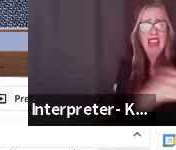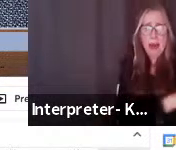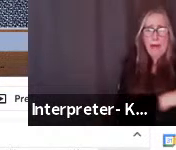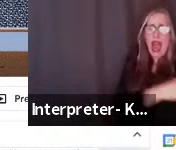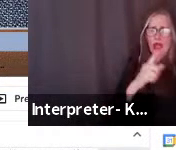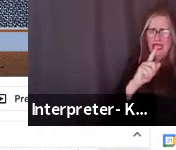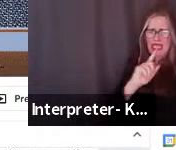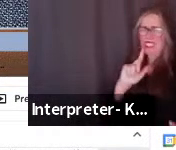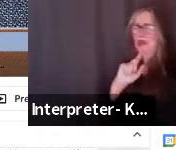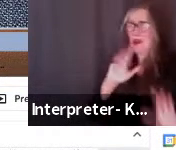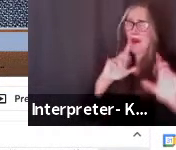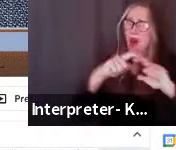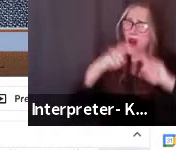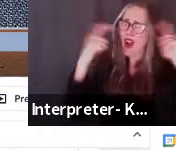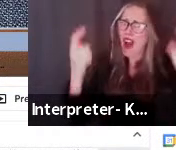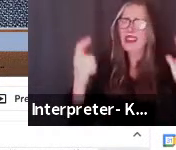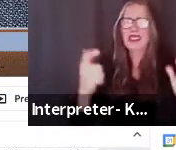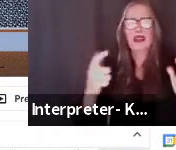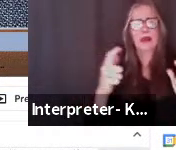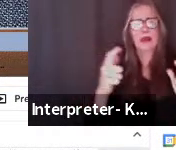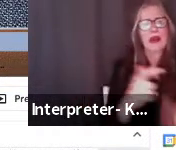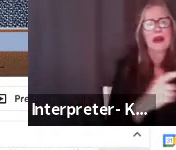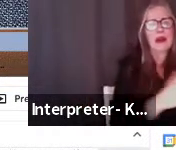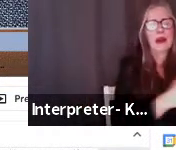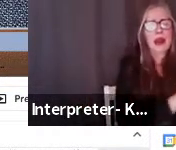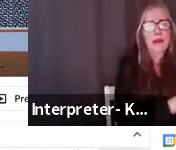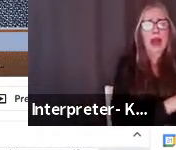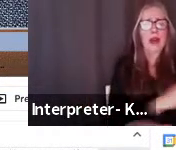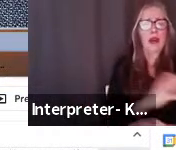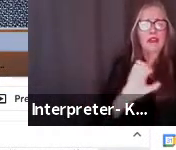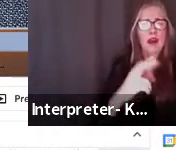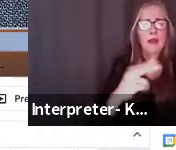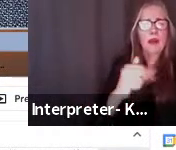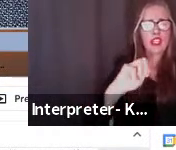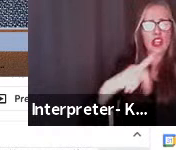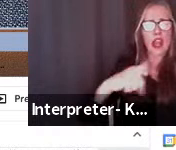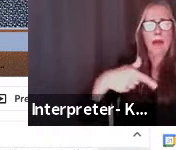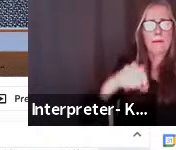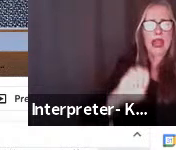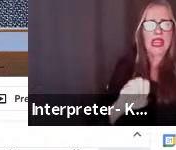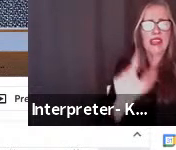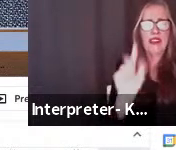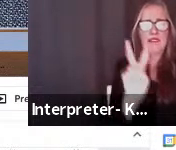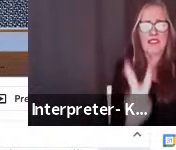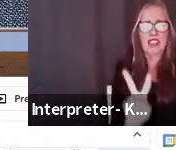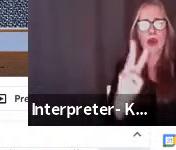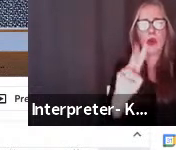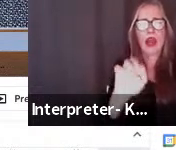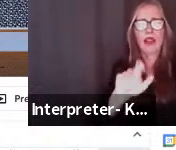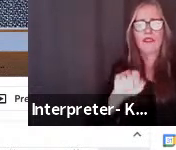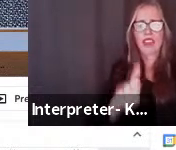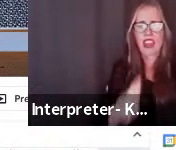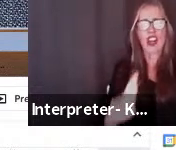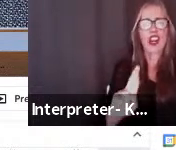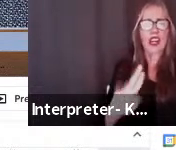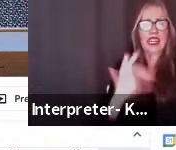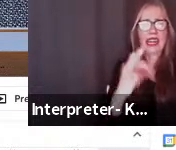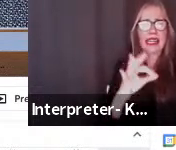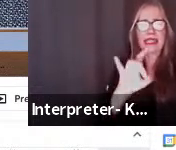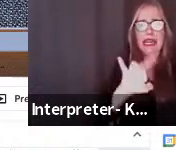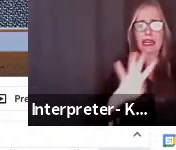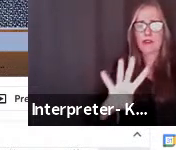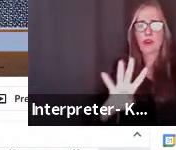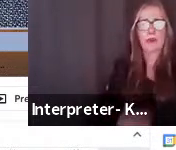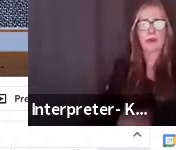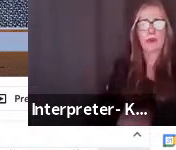power in the oddly titled champagne view welfare 84 and tan amount to civil death penalty and drury v lang so disabled